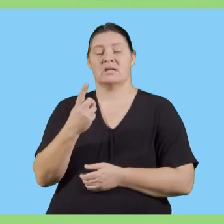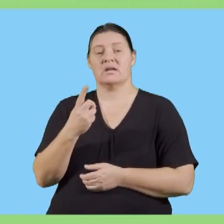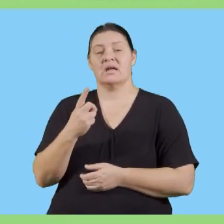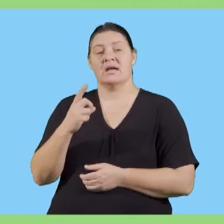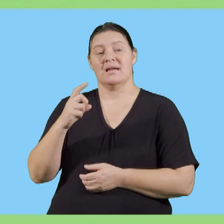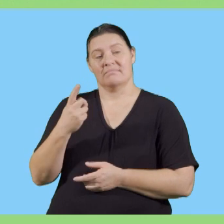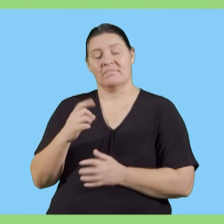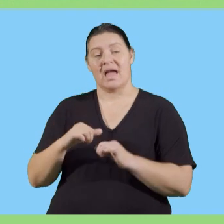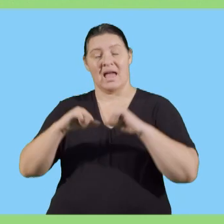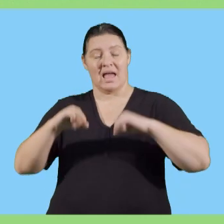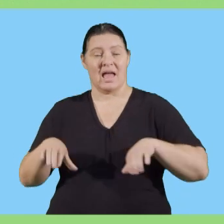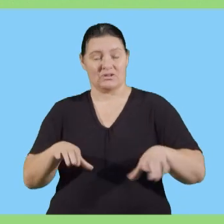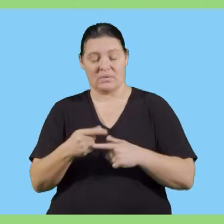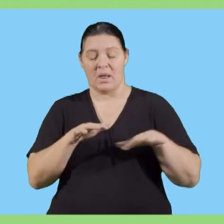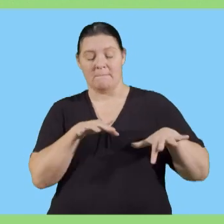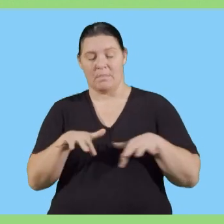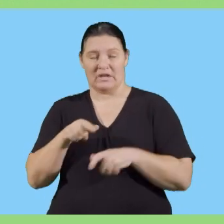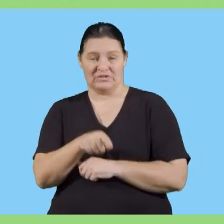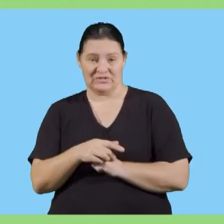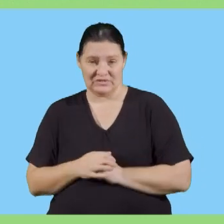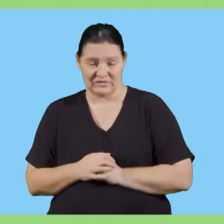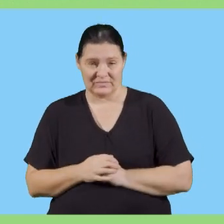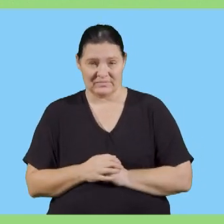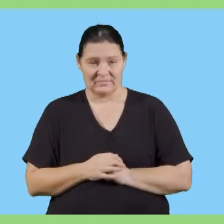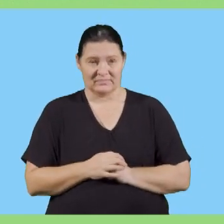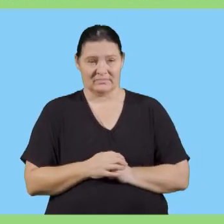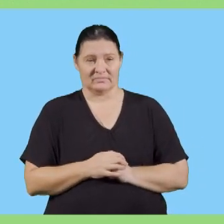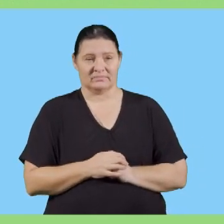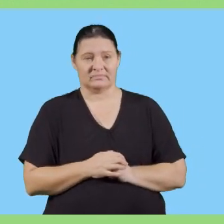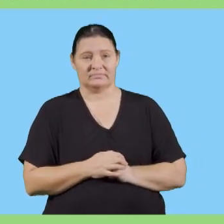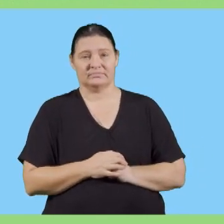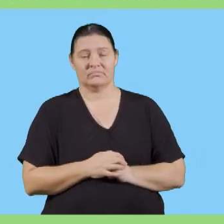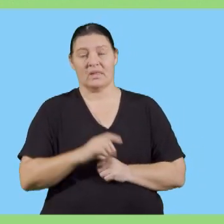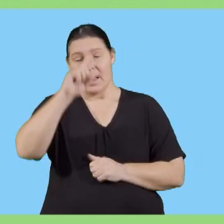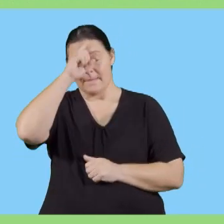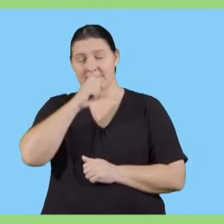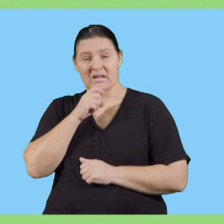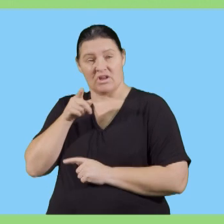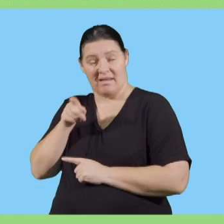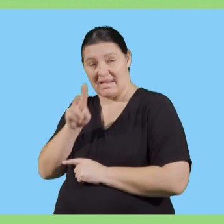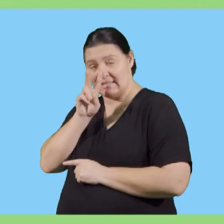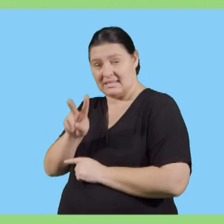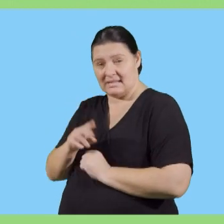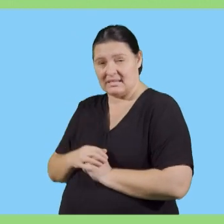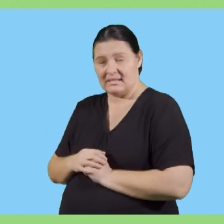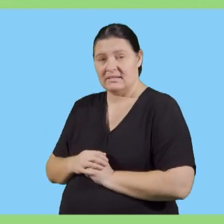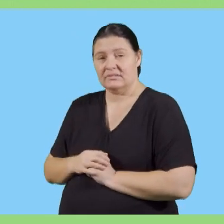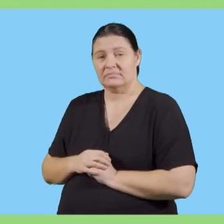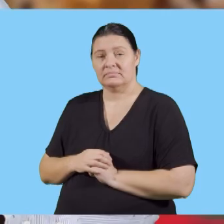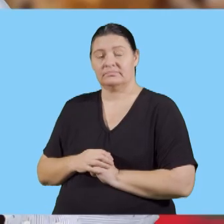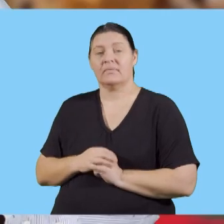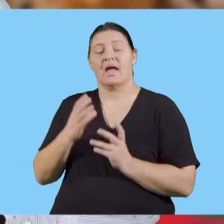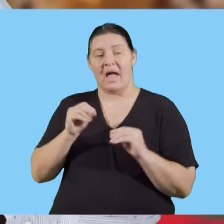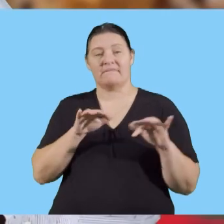So on the picture that you can see alongside here is a population of pine trees. So if you remember from our definition, we said that